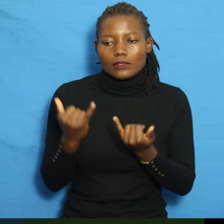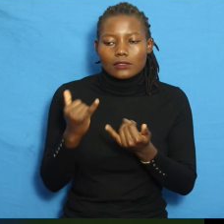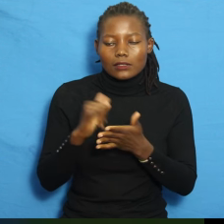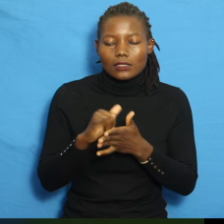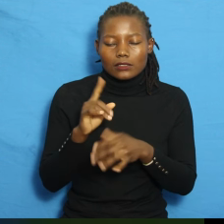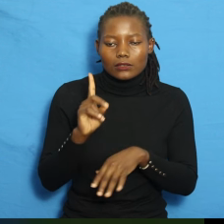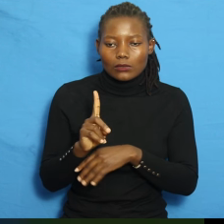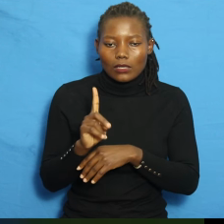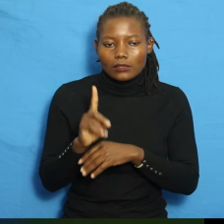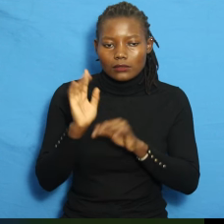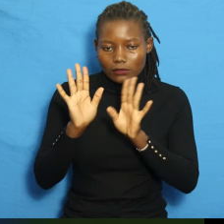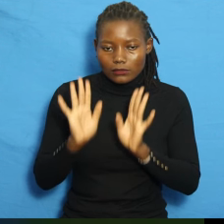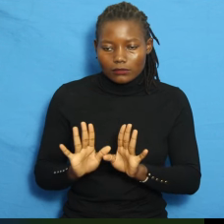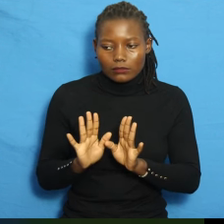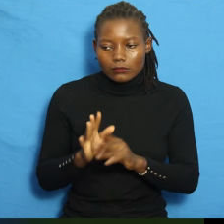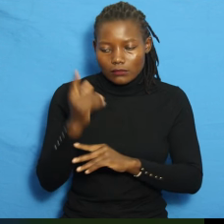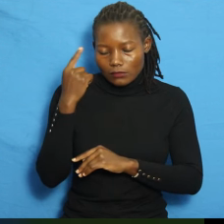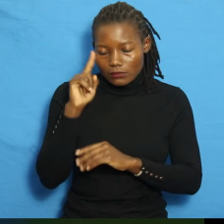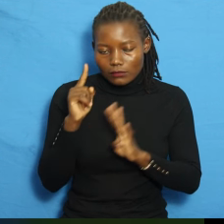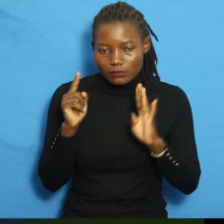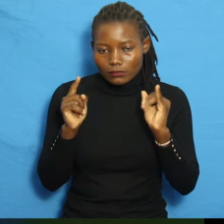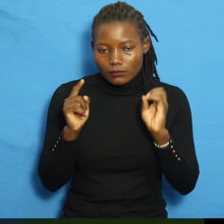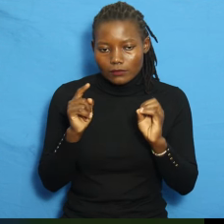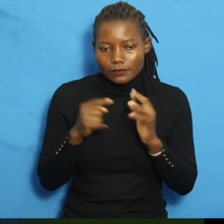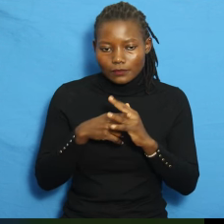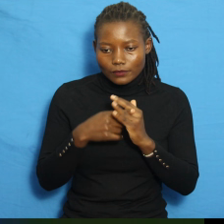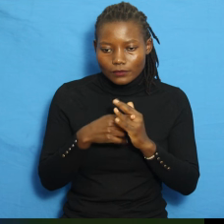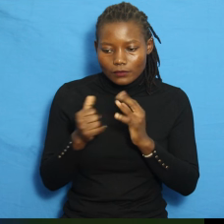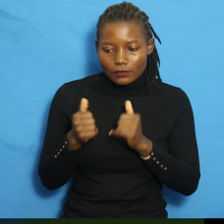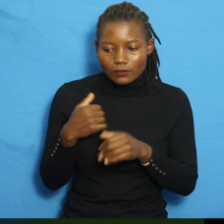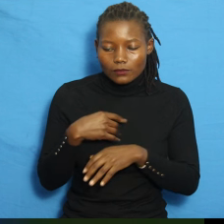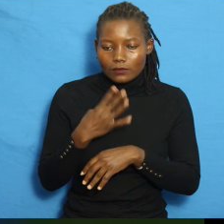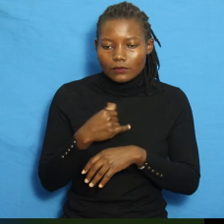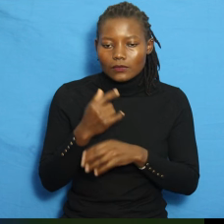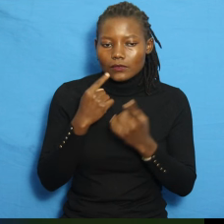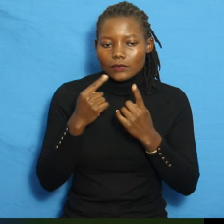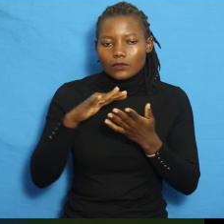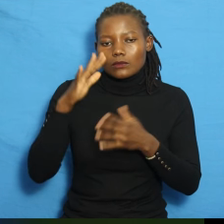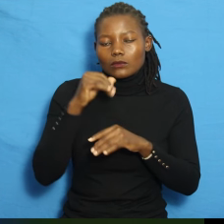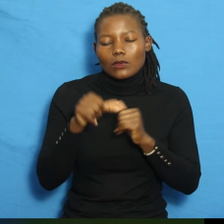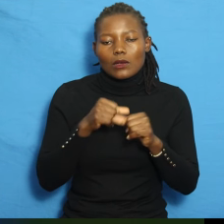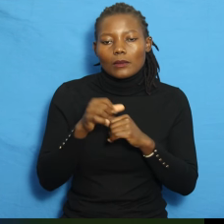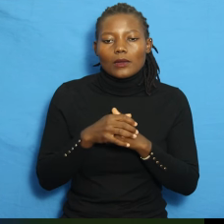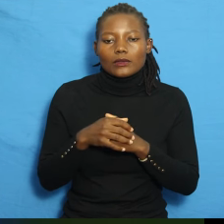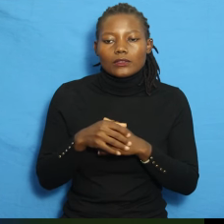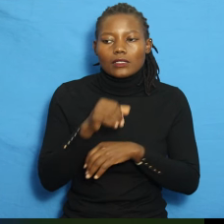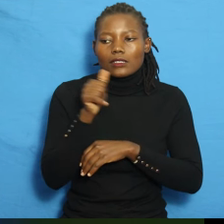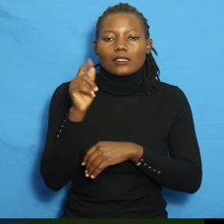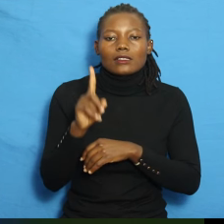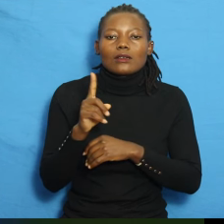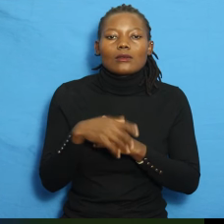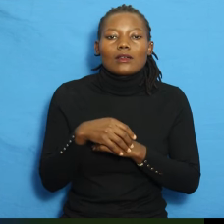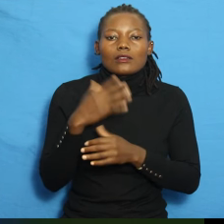one importance of biomechanics that I would like to emphasize on. The other one is, of